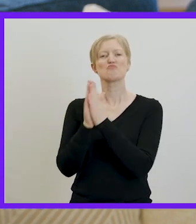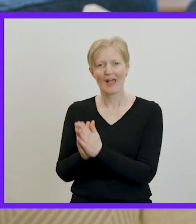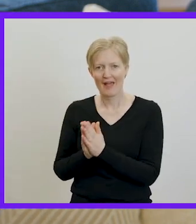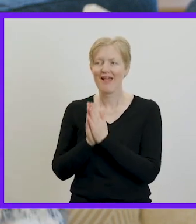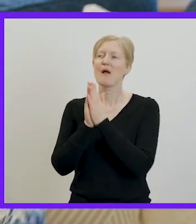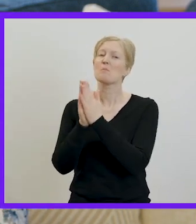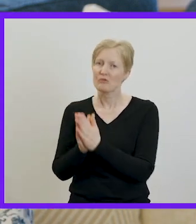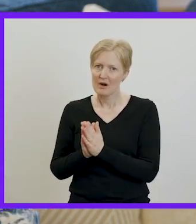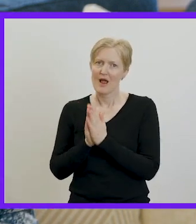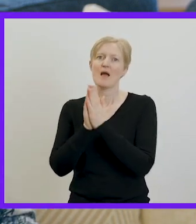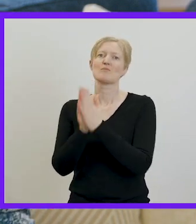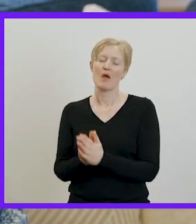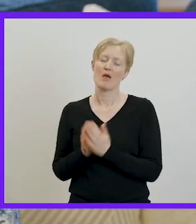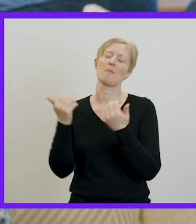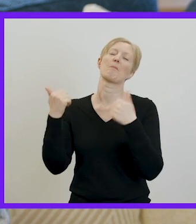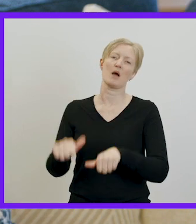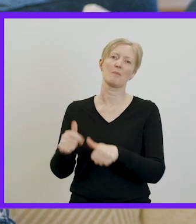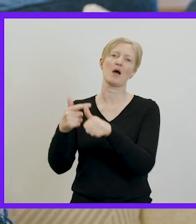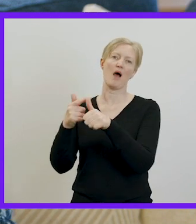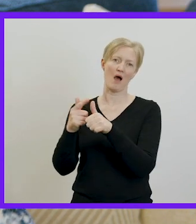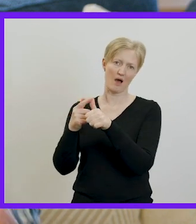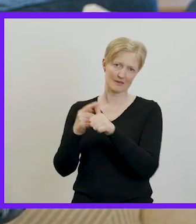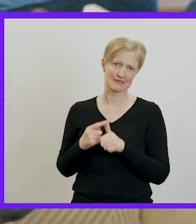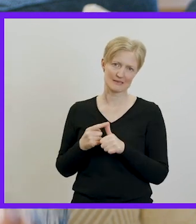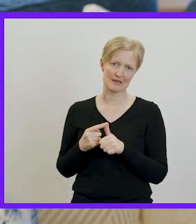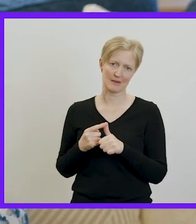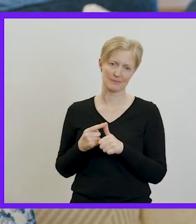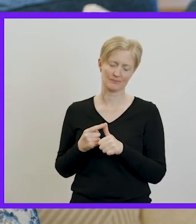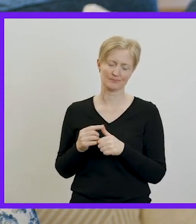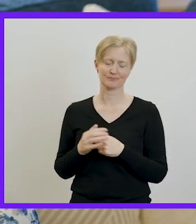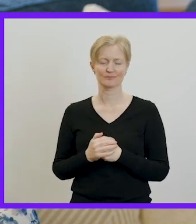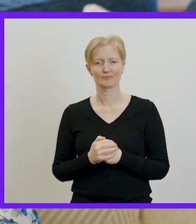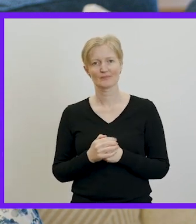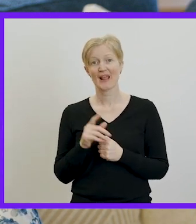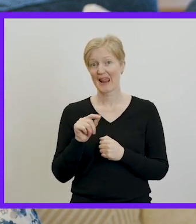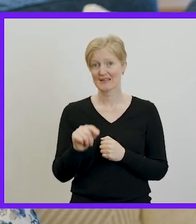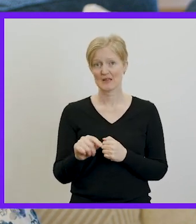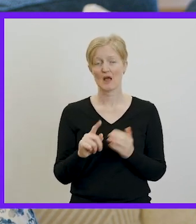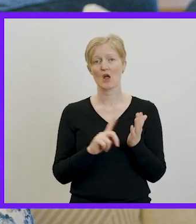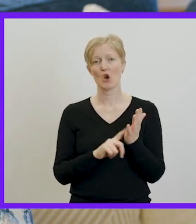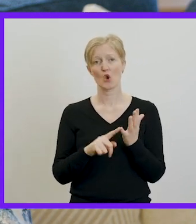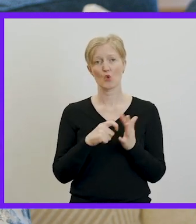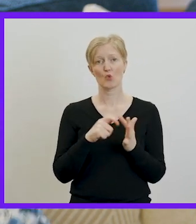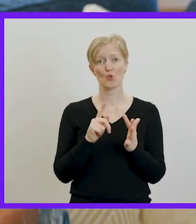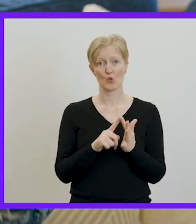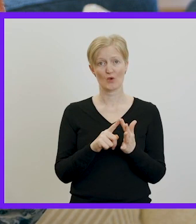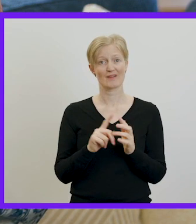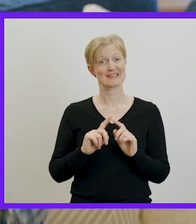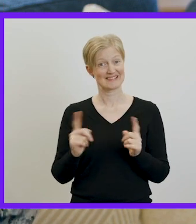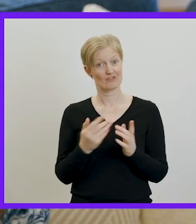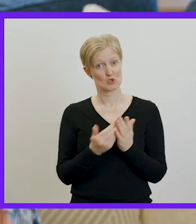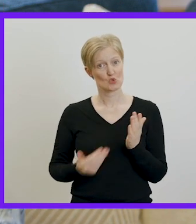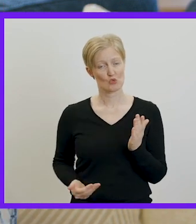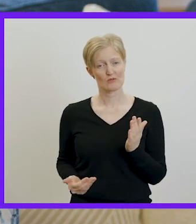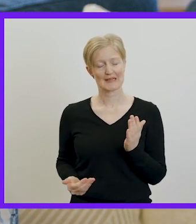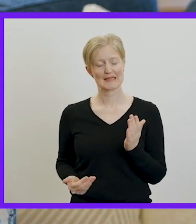on praying until that answer comes through. And then a few chapters later in Luke, Jesus tells